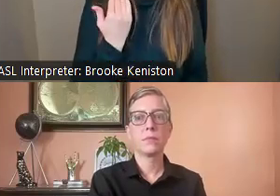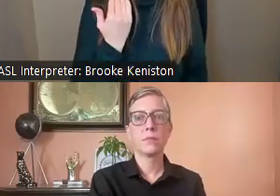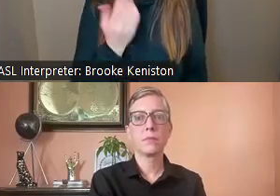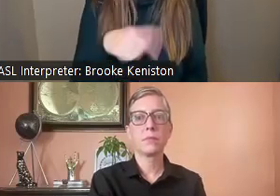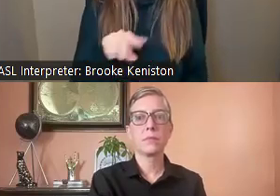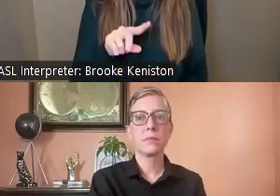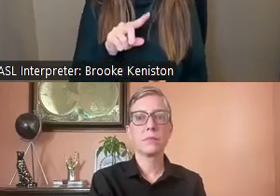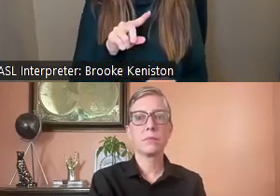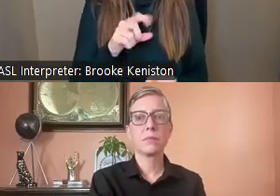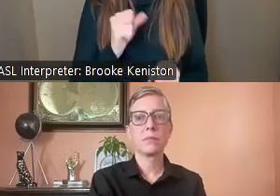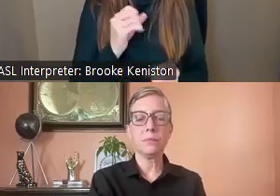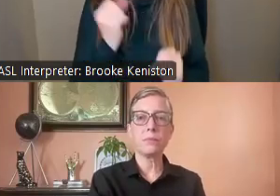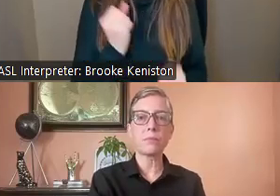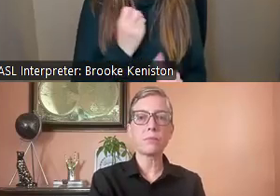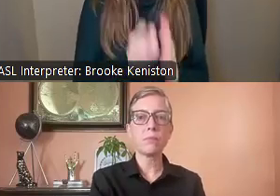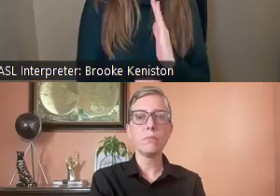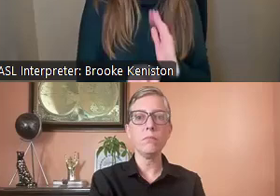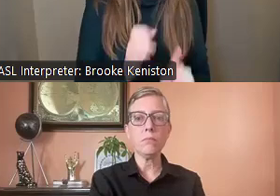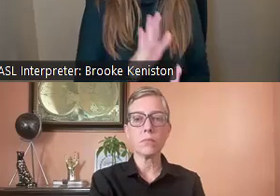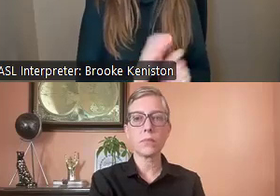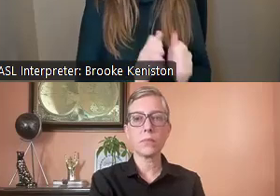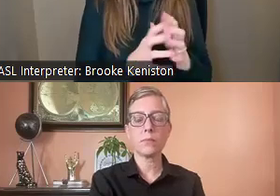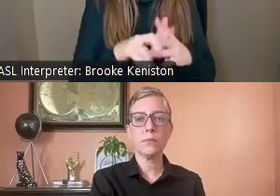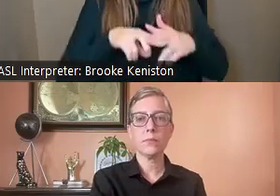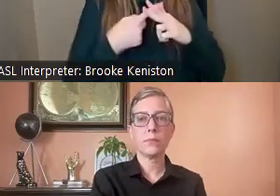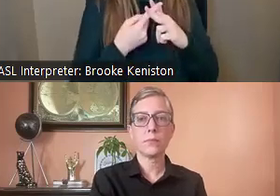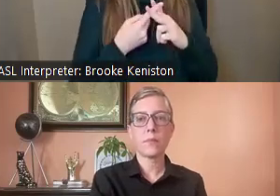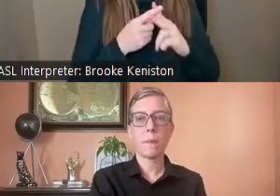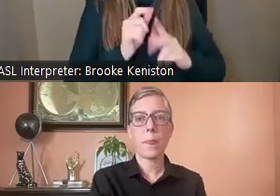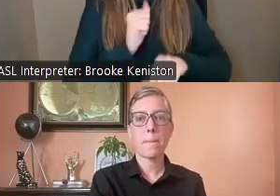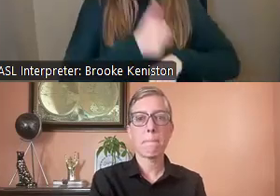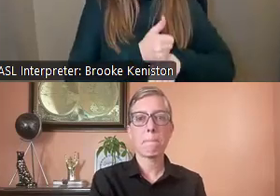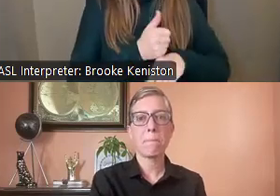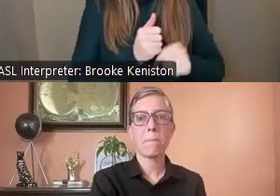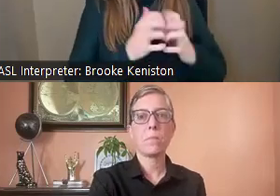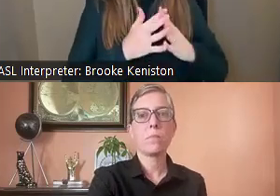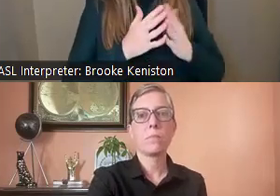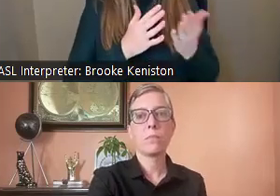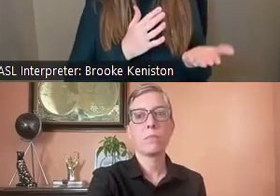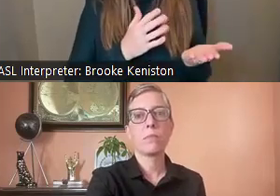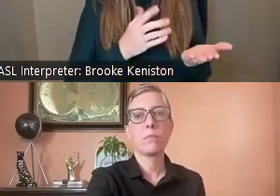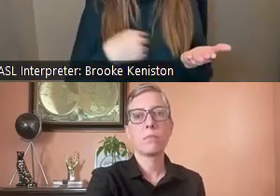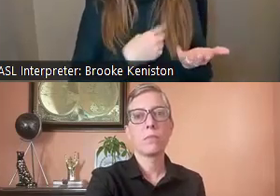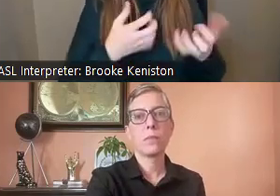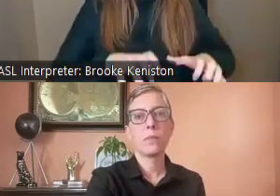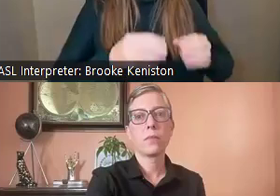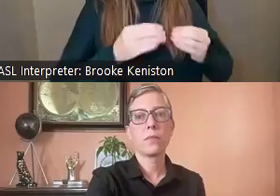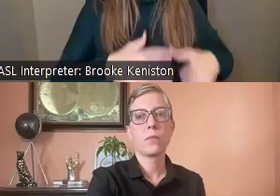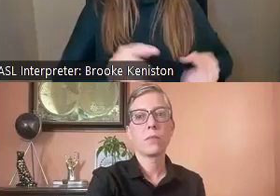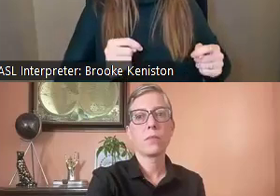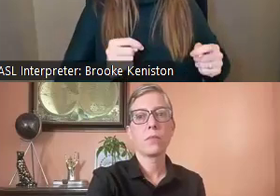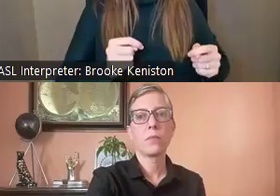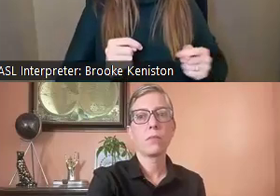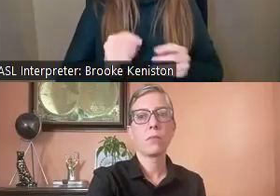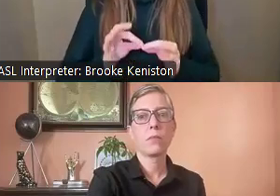and infrastructure. They didn't want to let go or rethink the assumptions that held their worldview, and did not adapt for